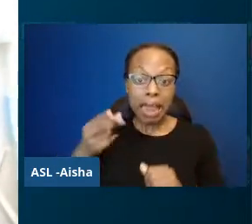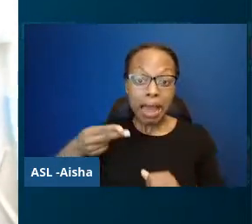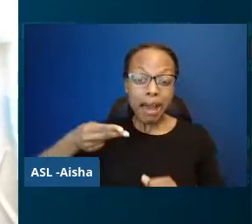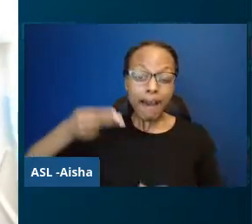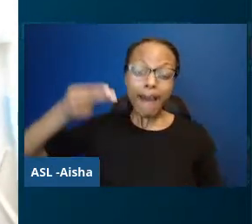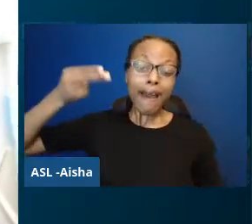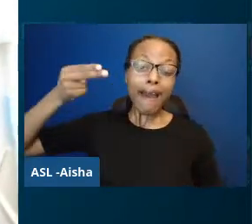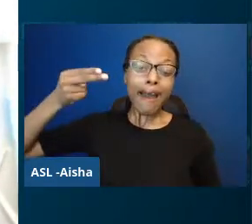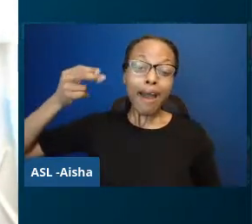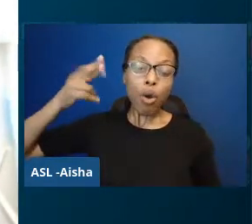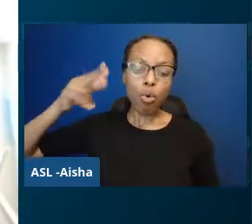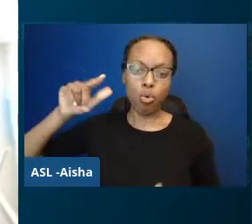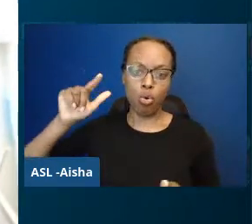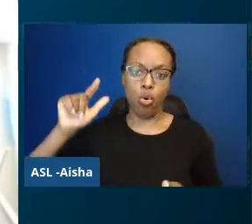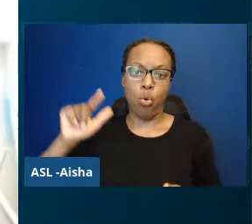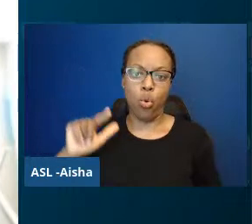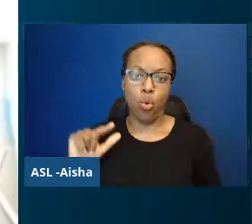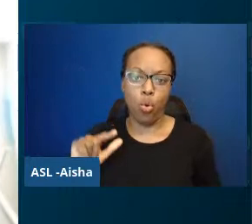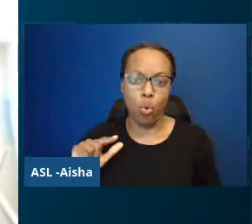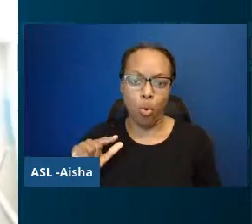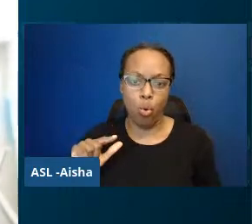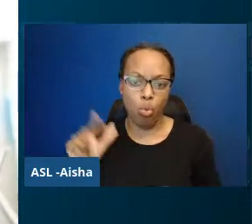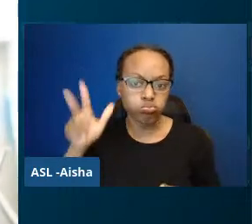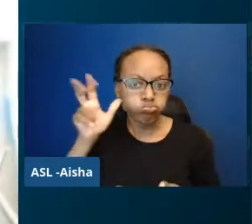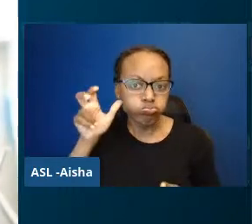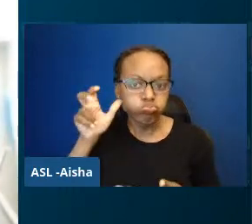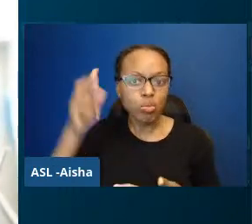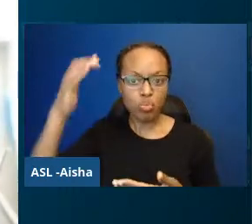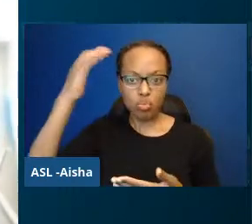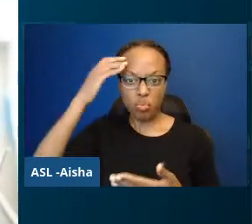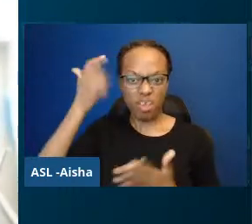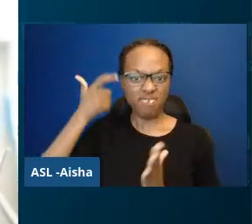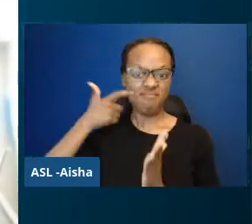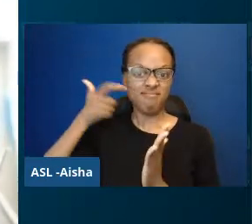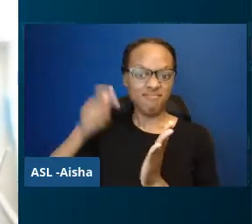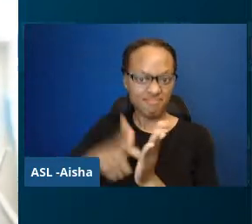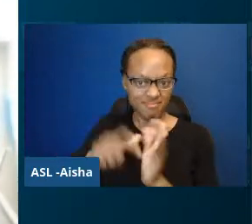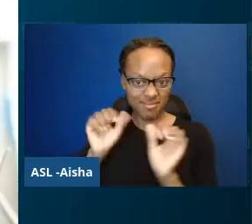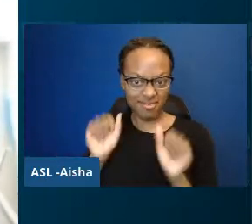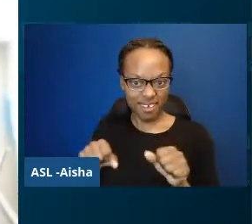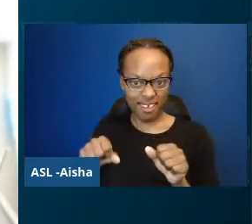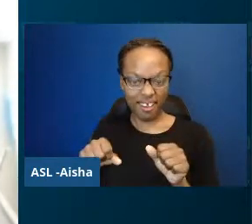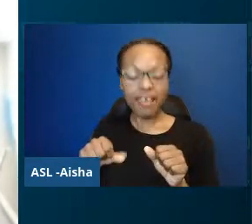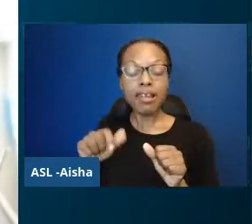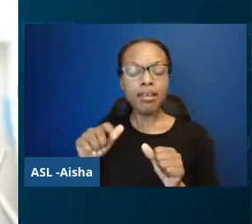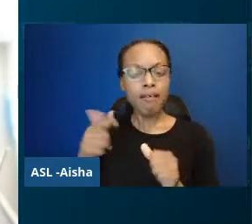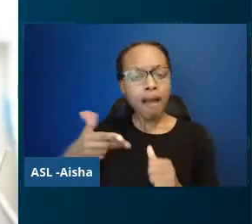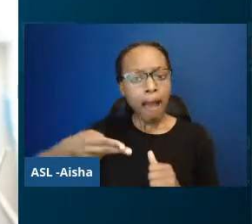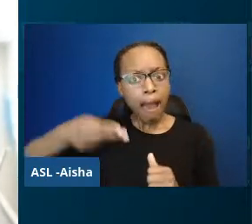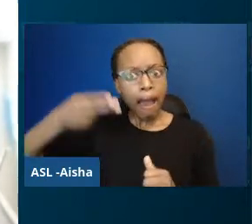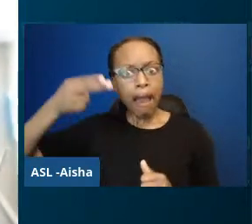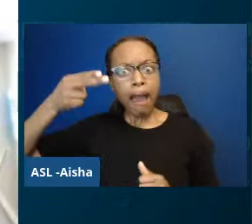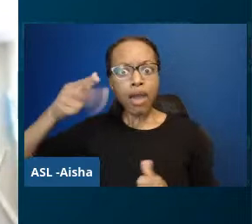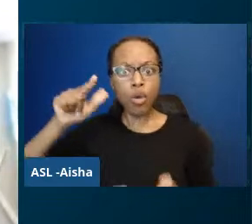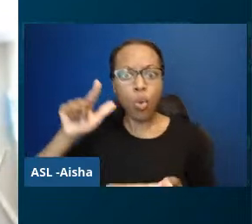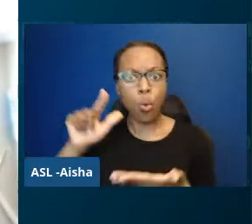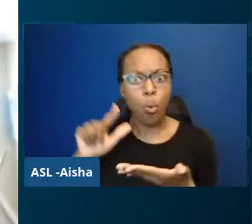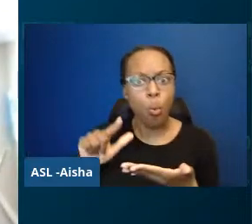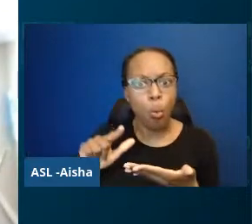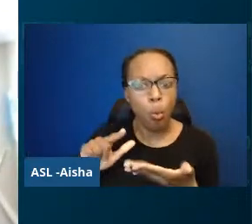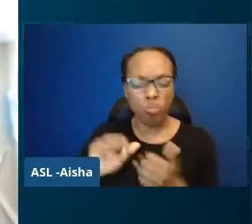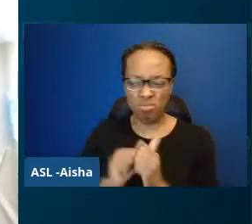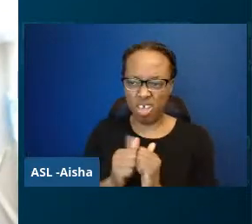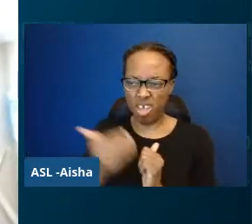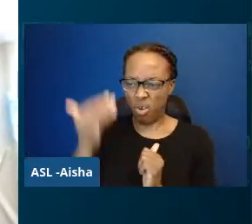high or if a pitch is low, depending just on the frequency of those sound